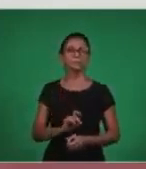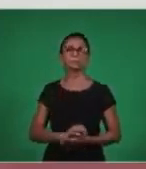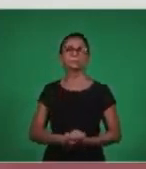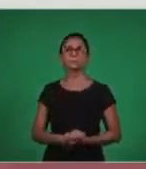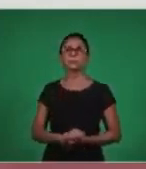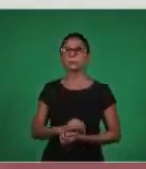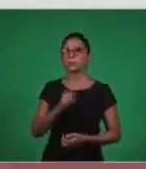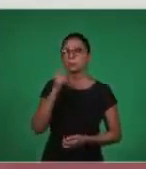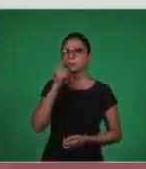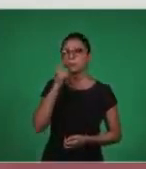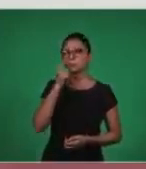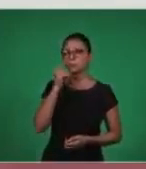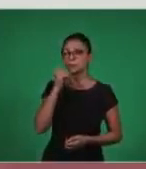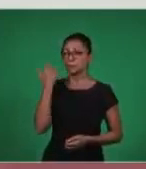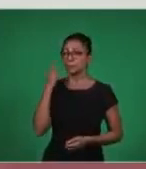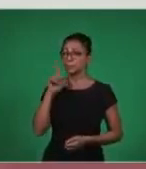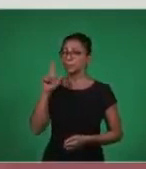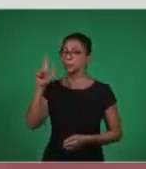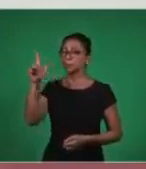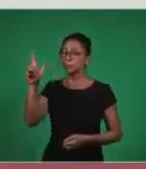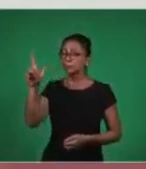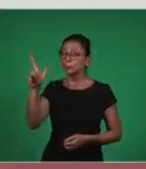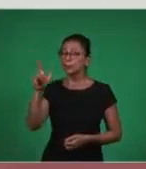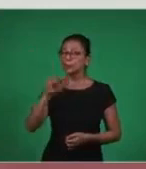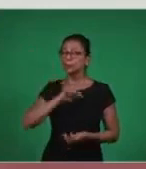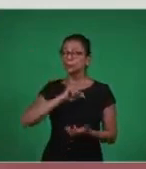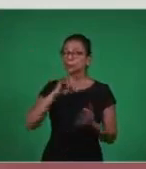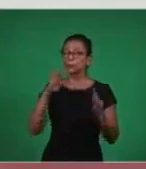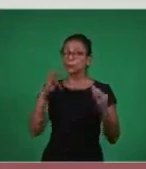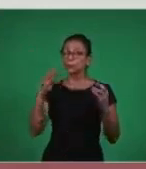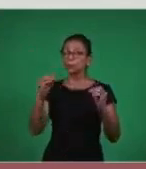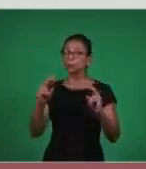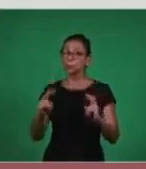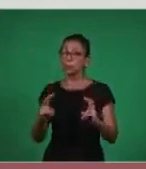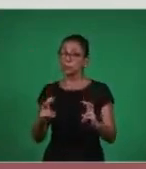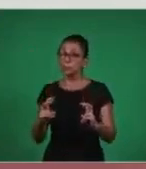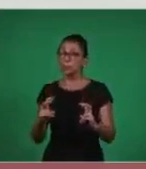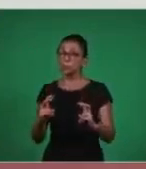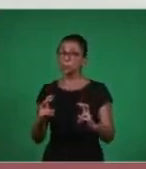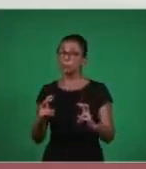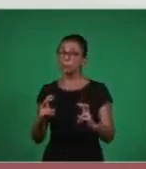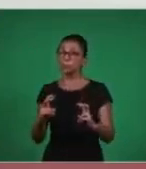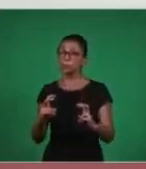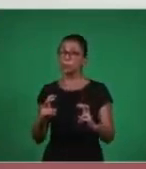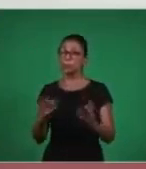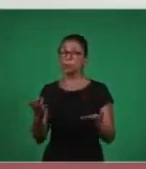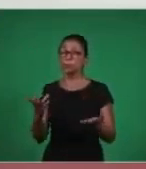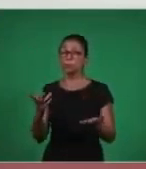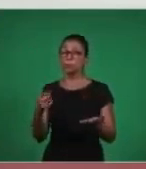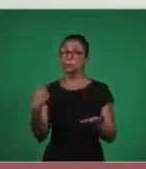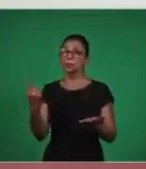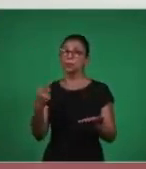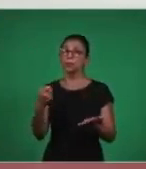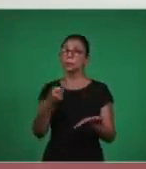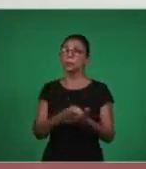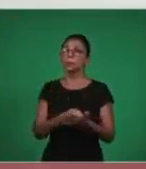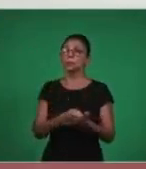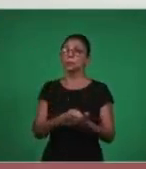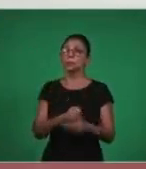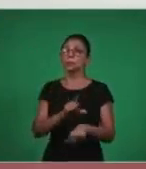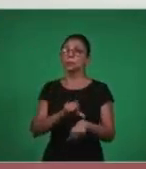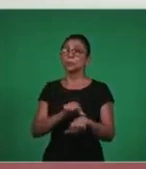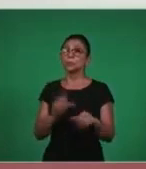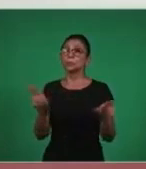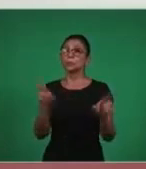see if we're able to do this, since we have to fulfill a time regarding